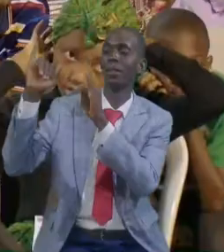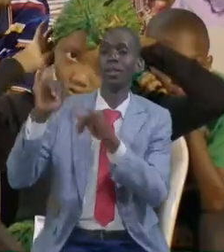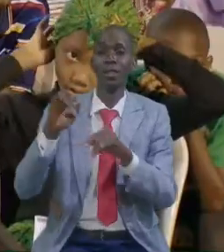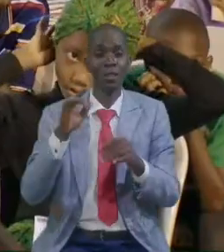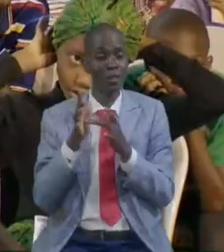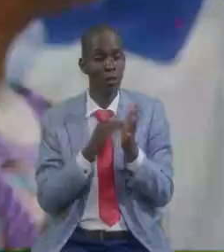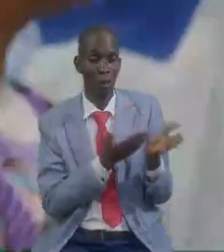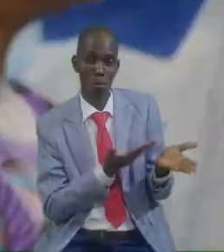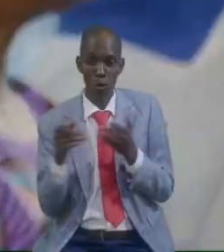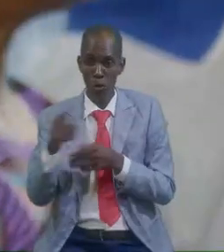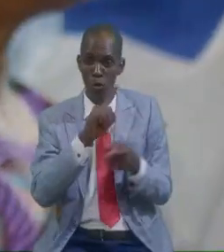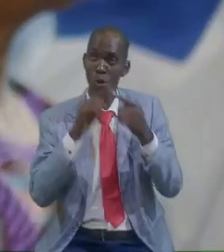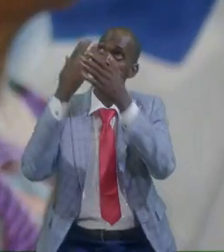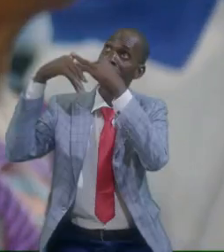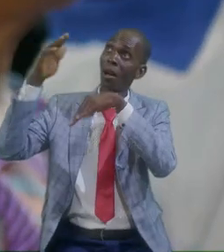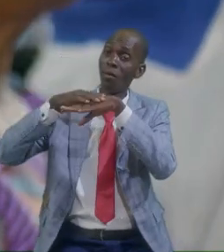will stay.